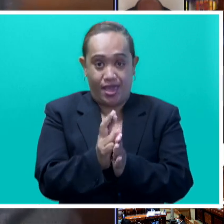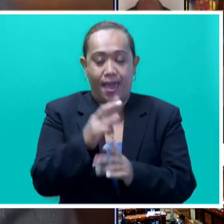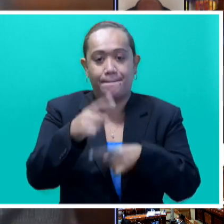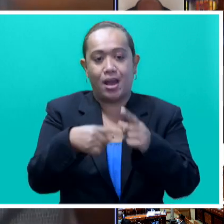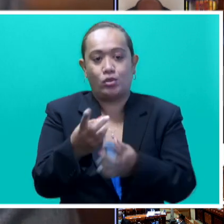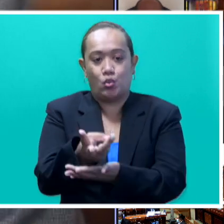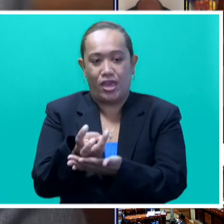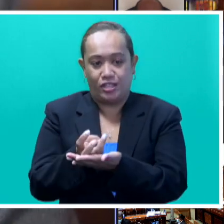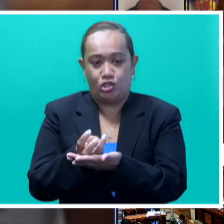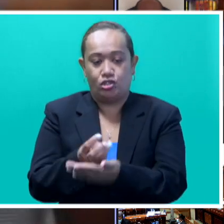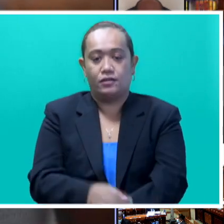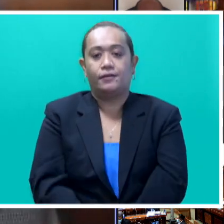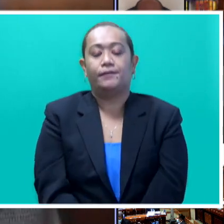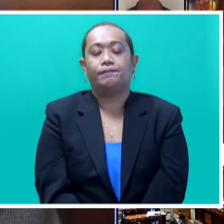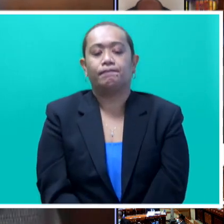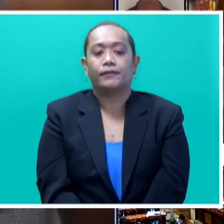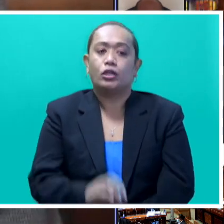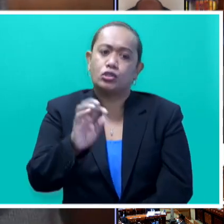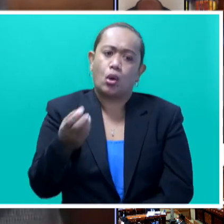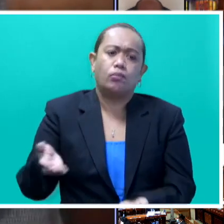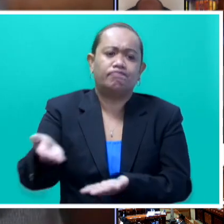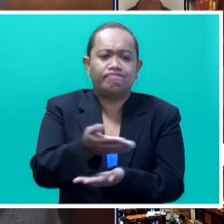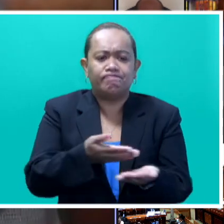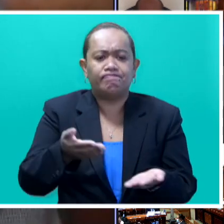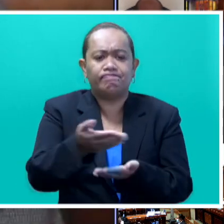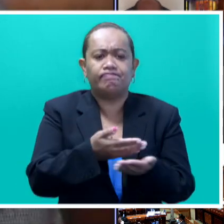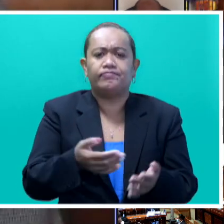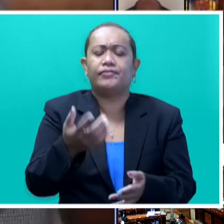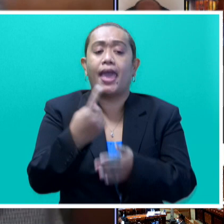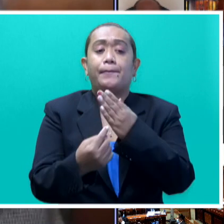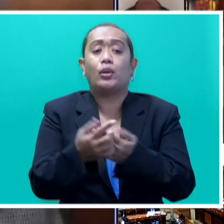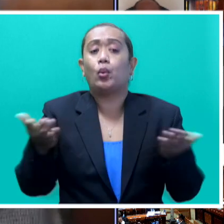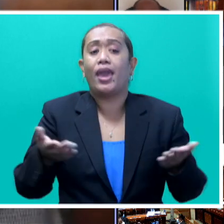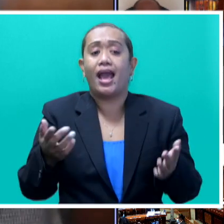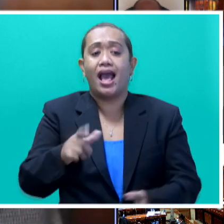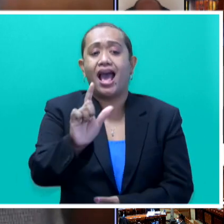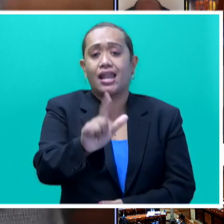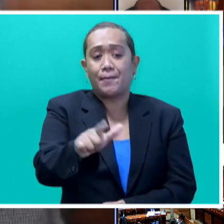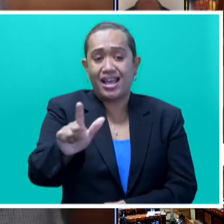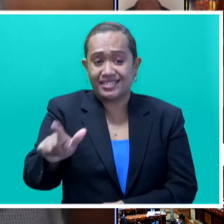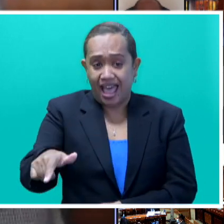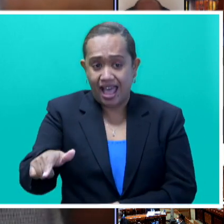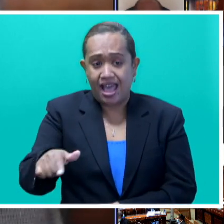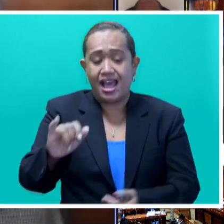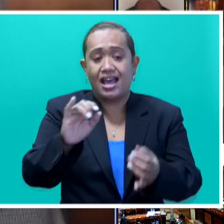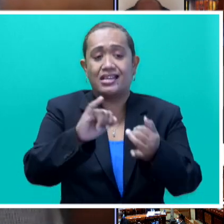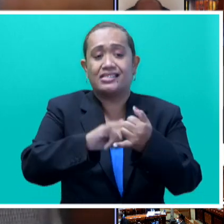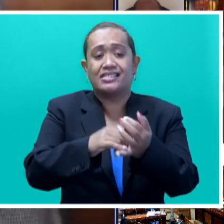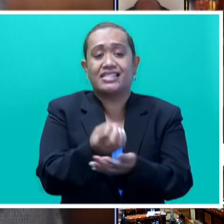Mr. Speaker said the consultations were held in Lambasa, Sabu Sabu,